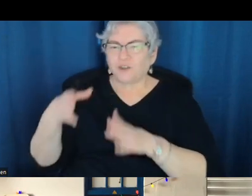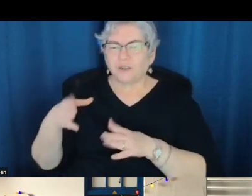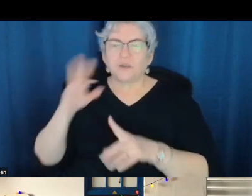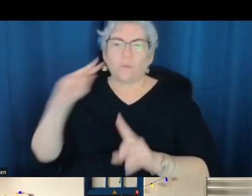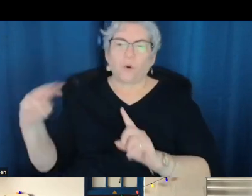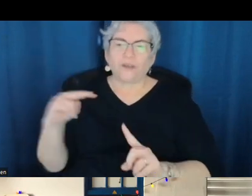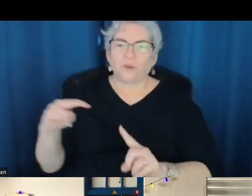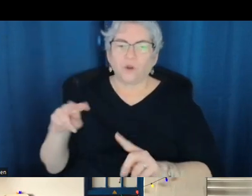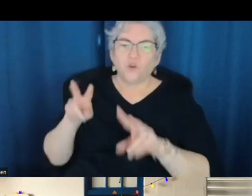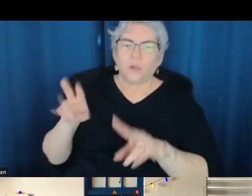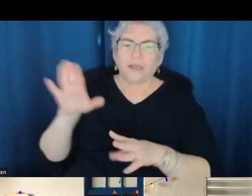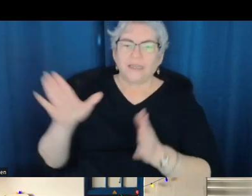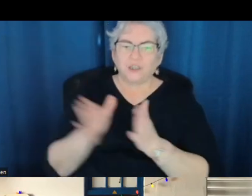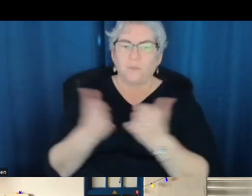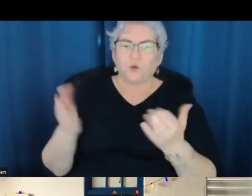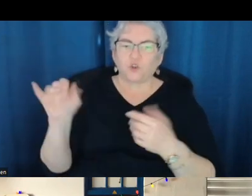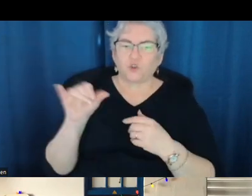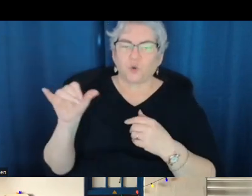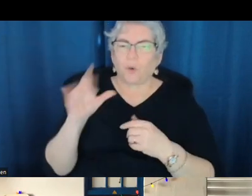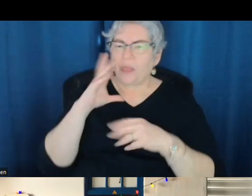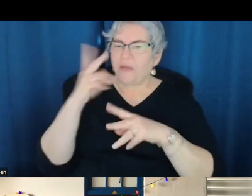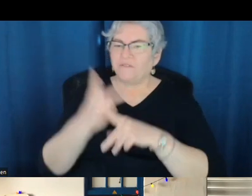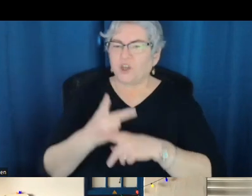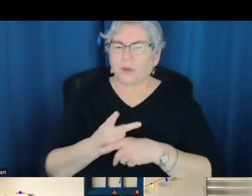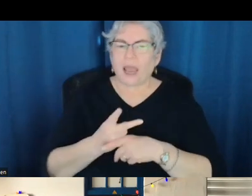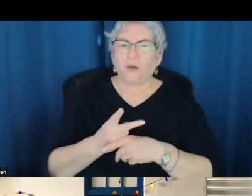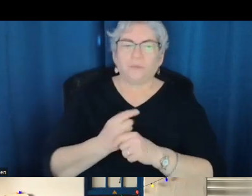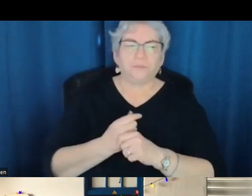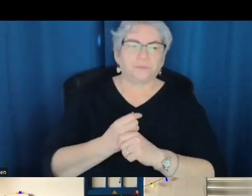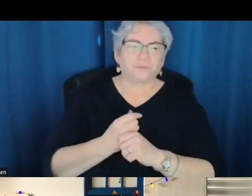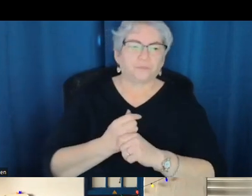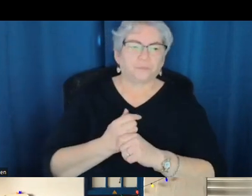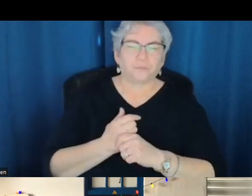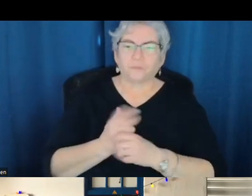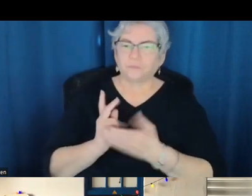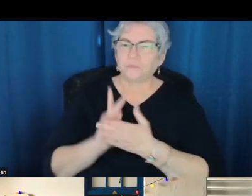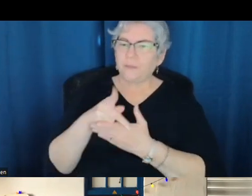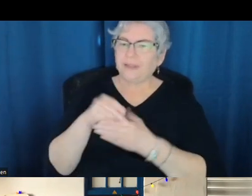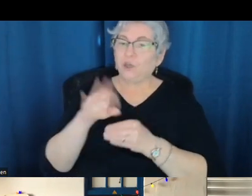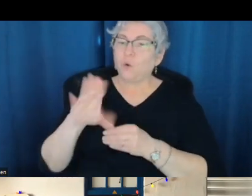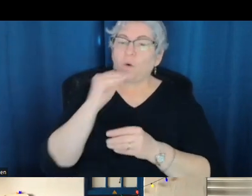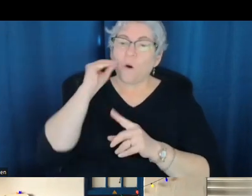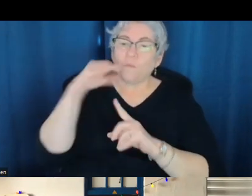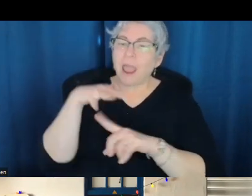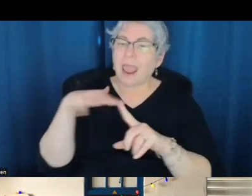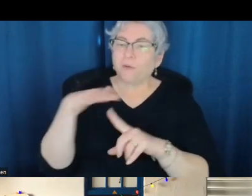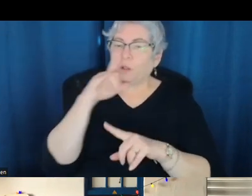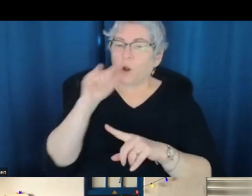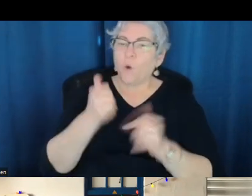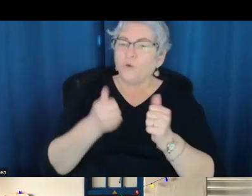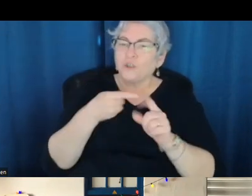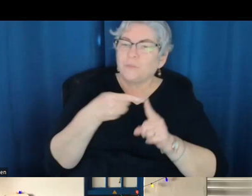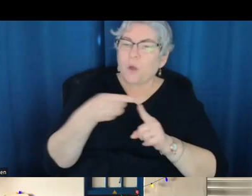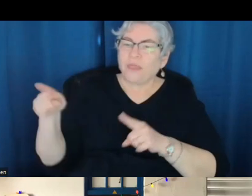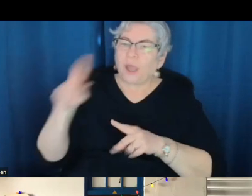looking at his books and figuring out the plants in your area and which species they